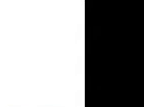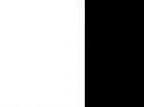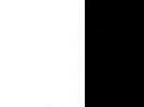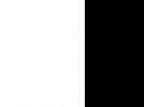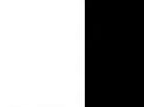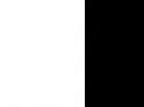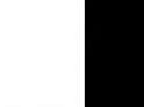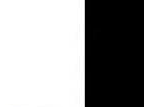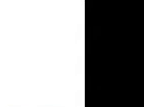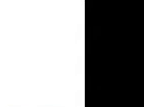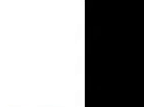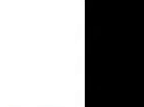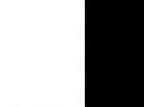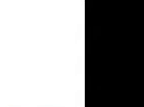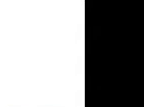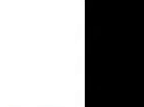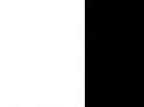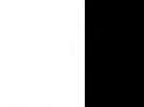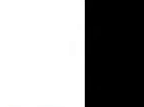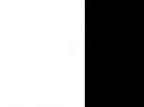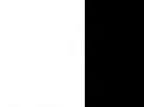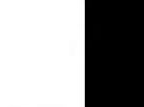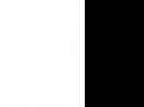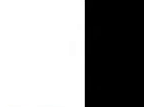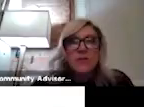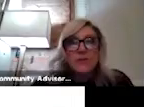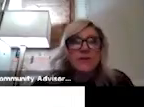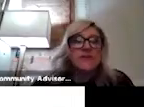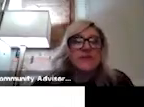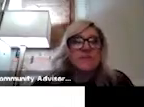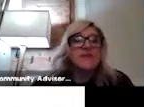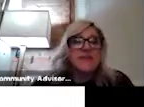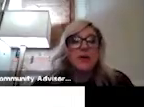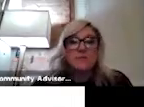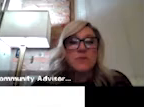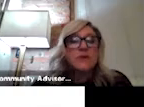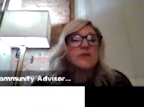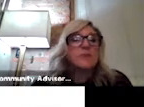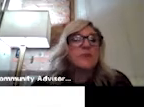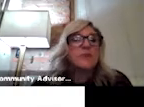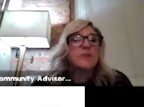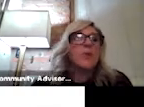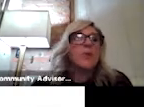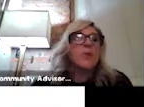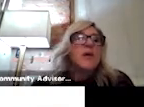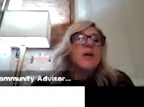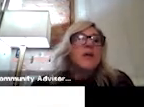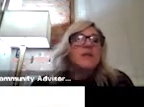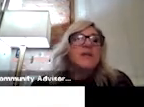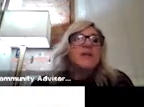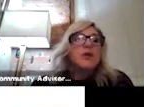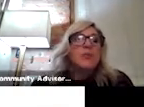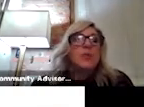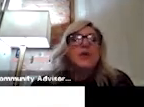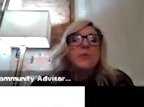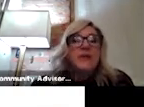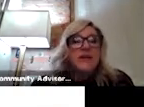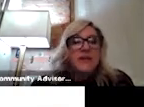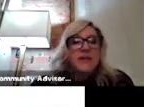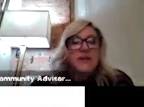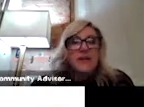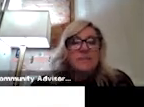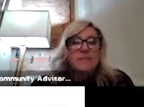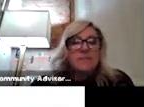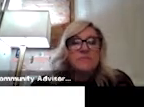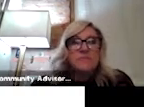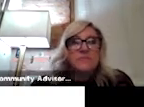So then, if producing students who are lifelong learners is our ultimate goal, then what do we